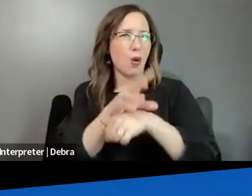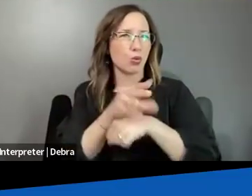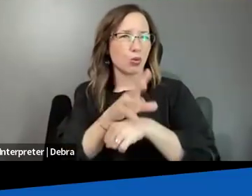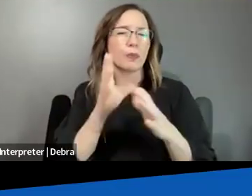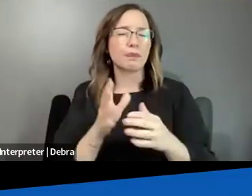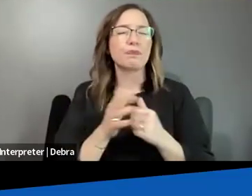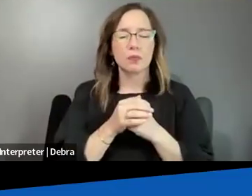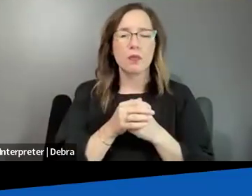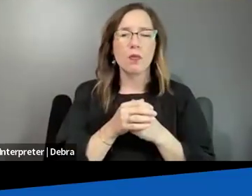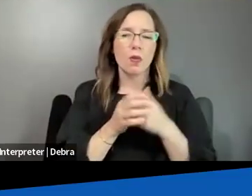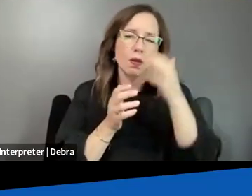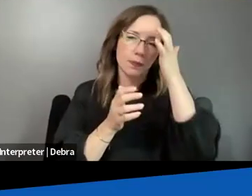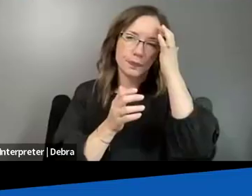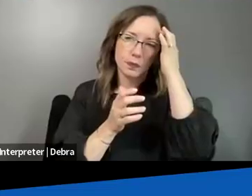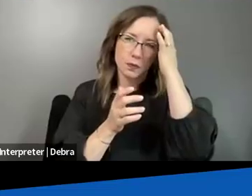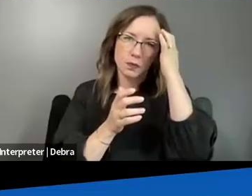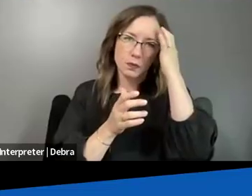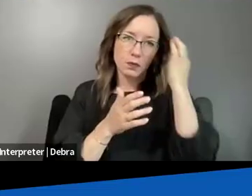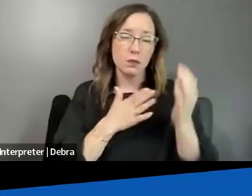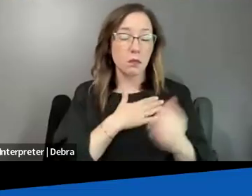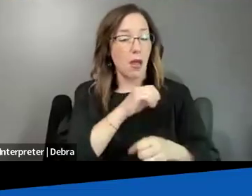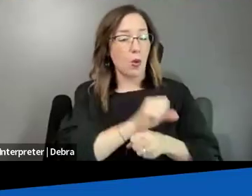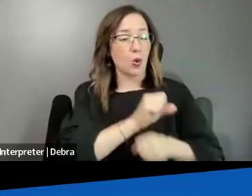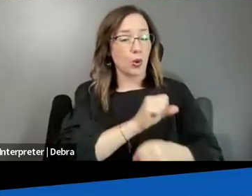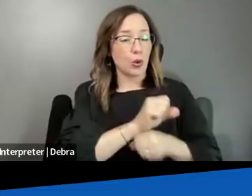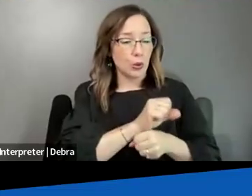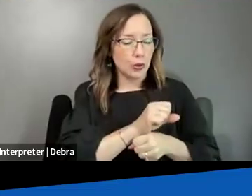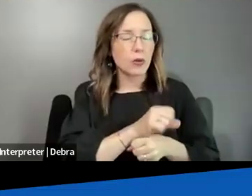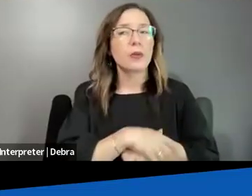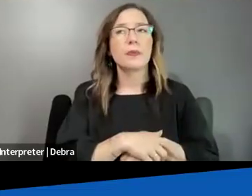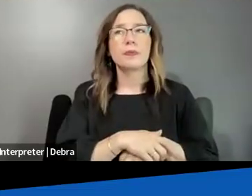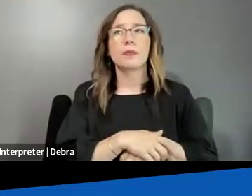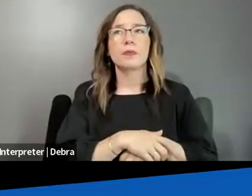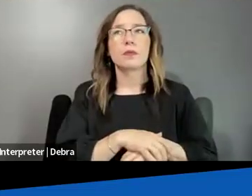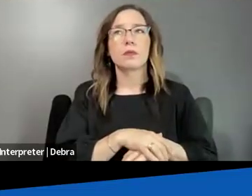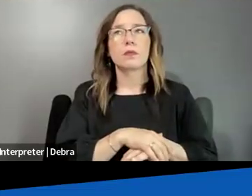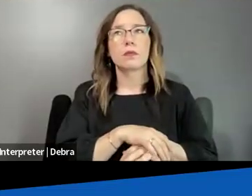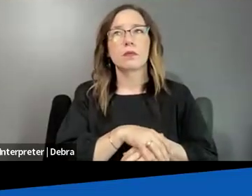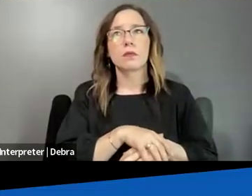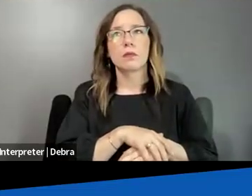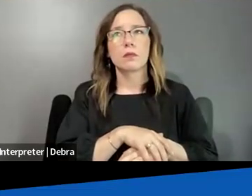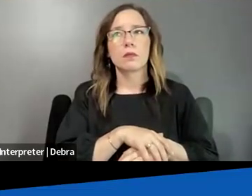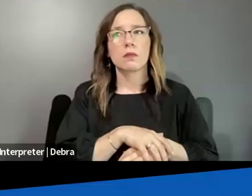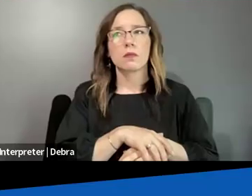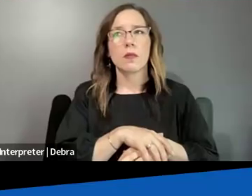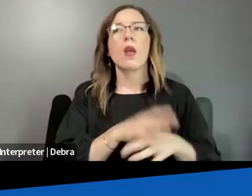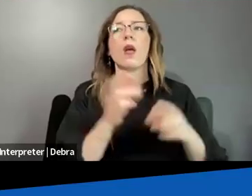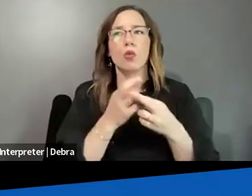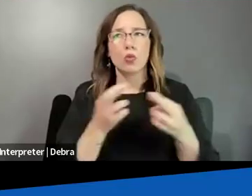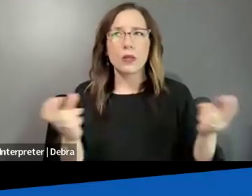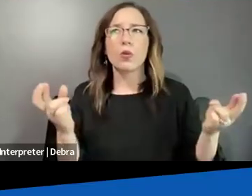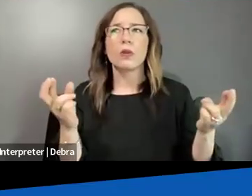So I use my work, and I use the the resources